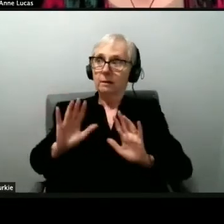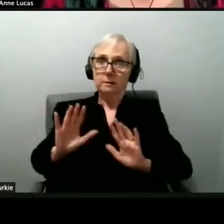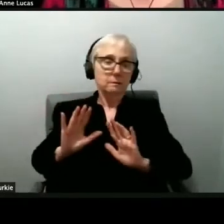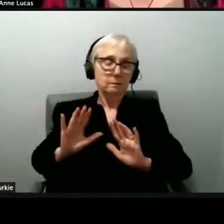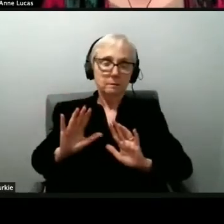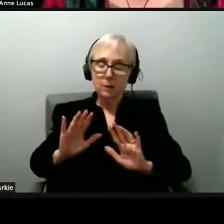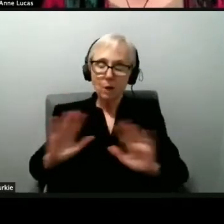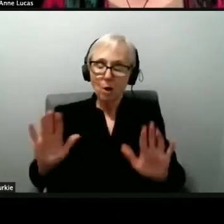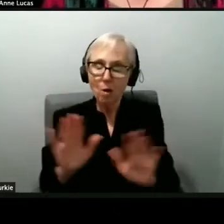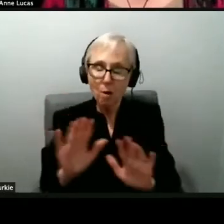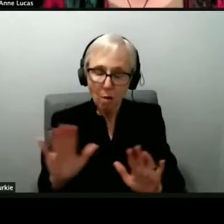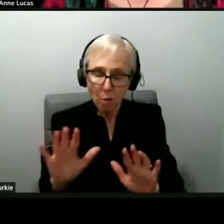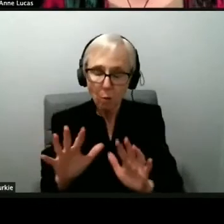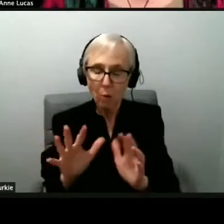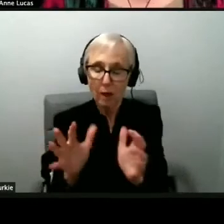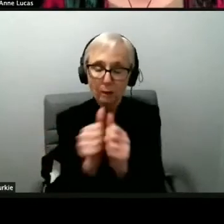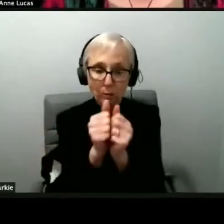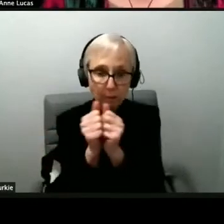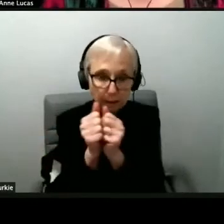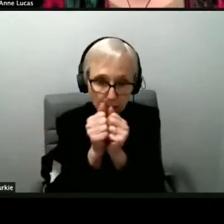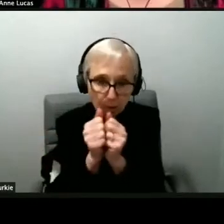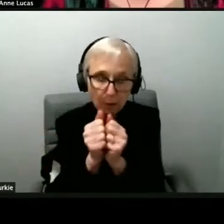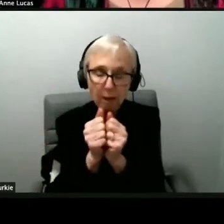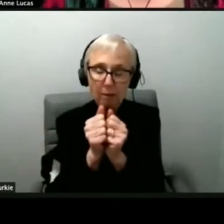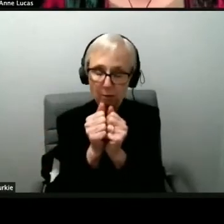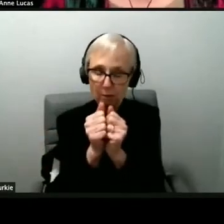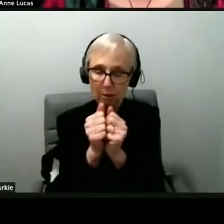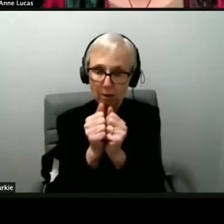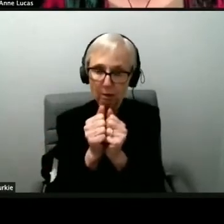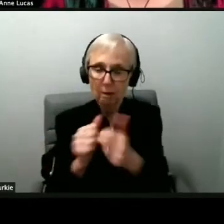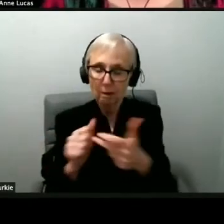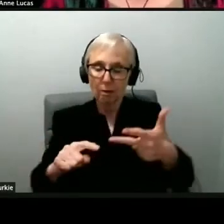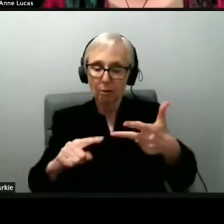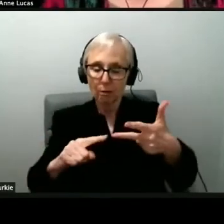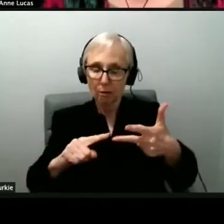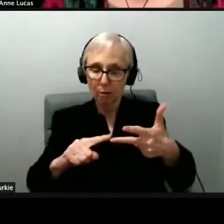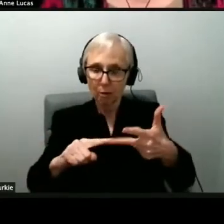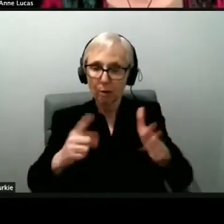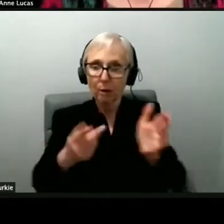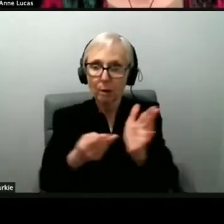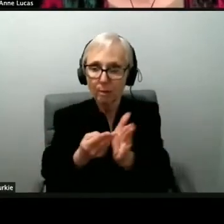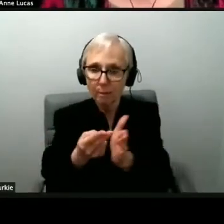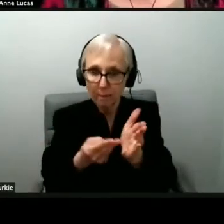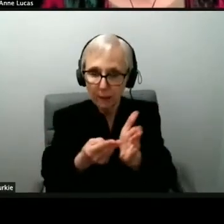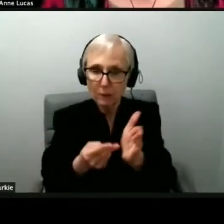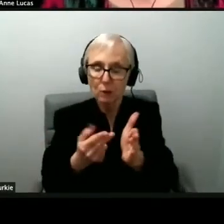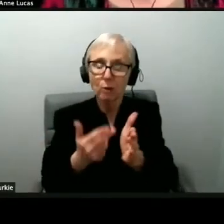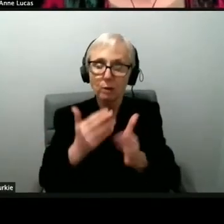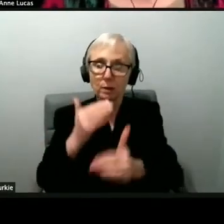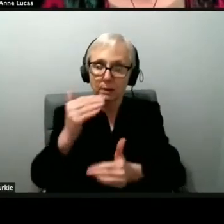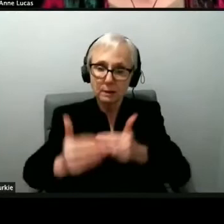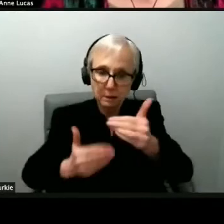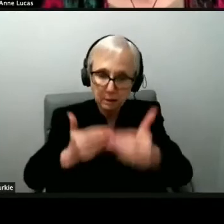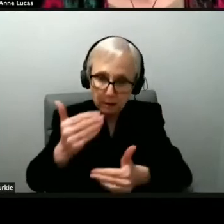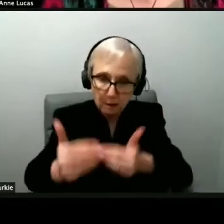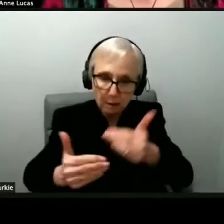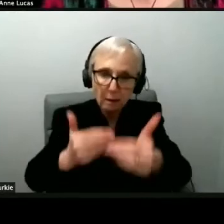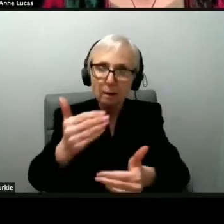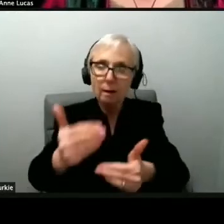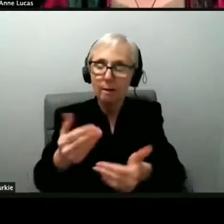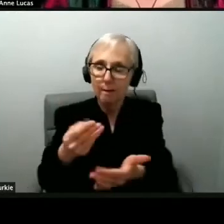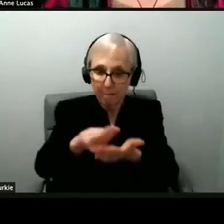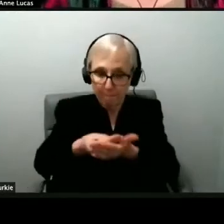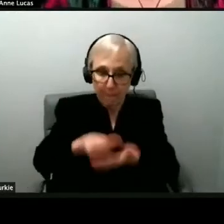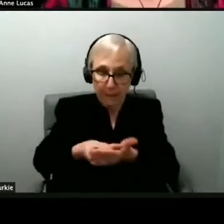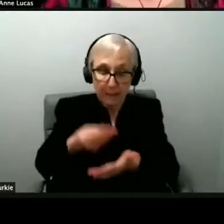expressed. We want to be able to come together. And the third is to make sure to keep this all going, to make sure that we have money